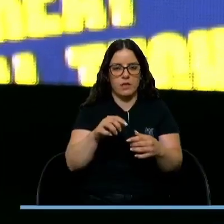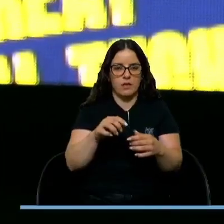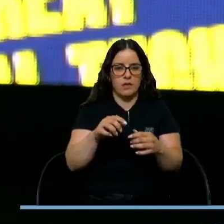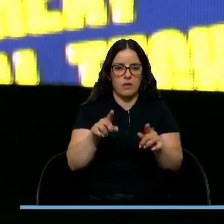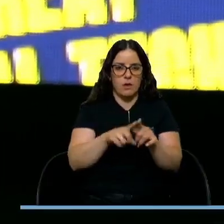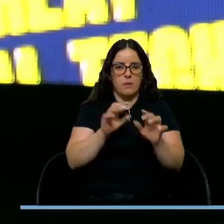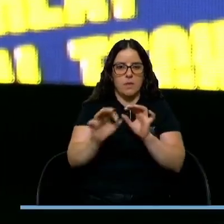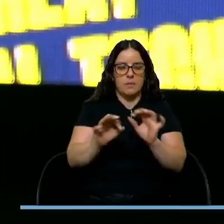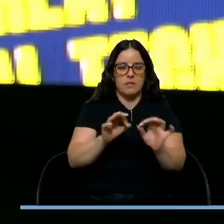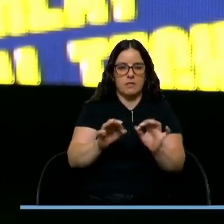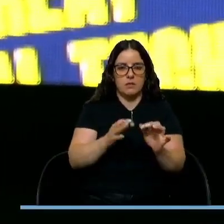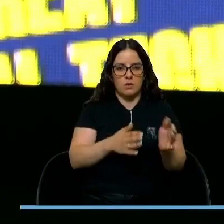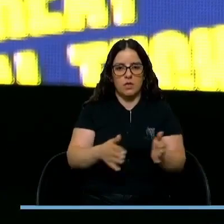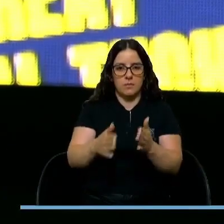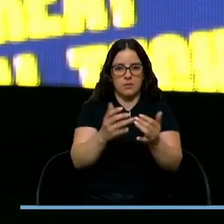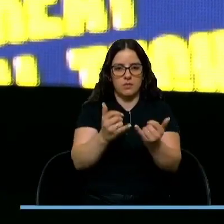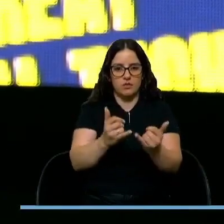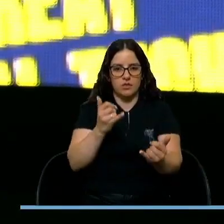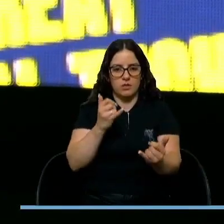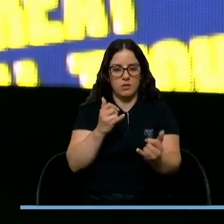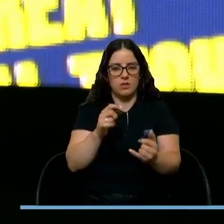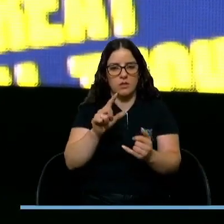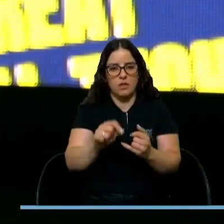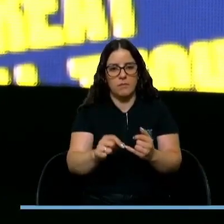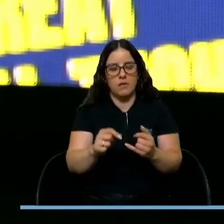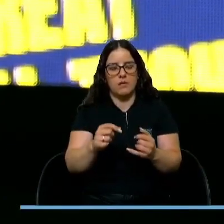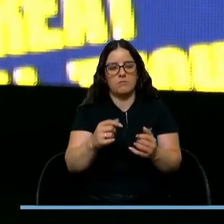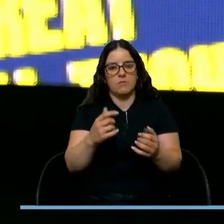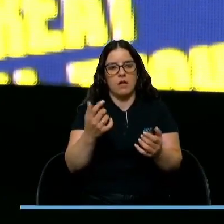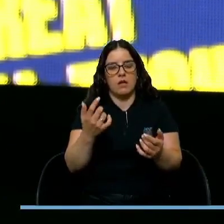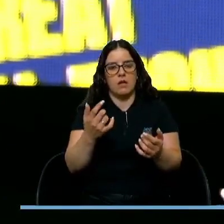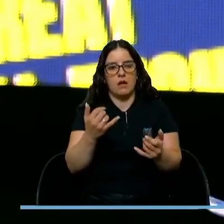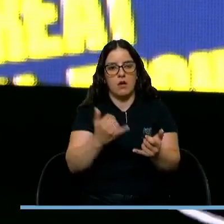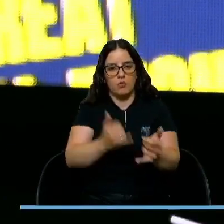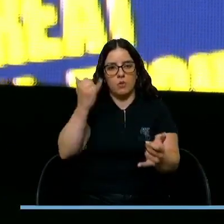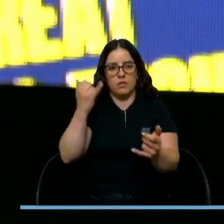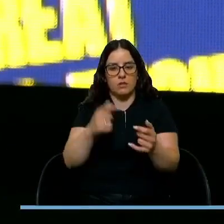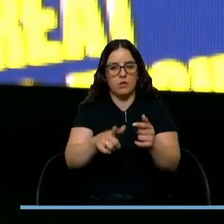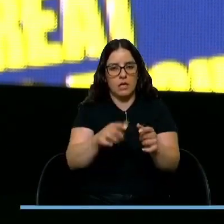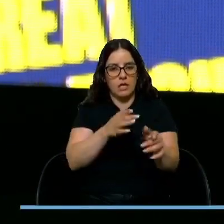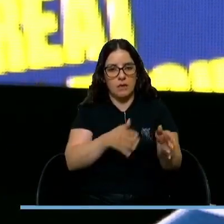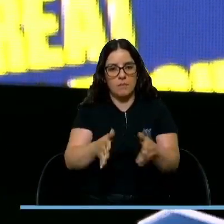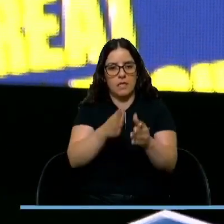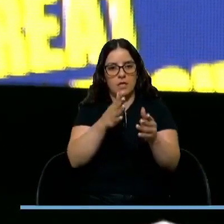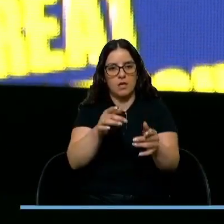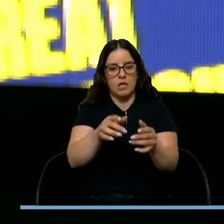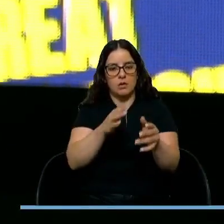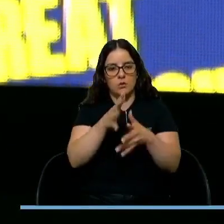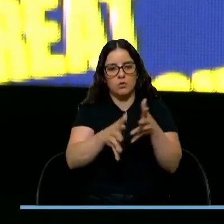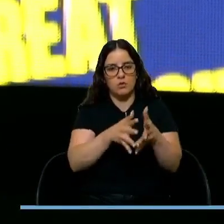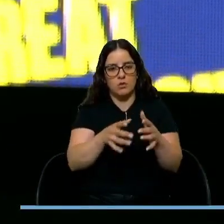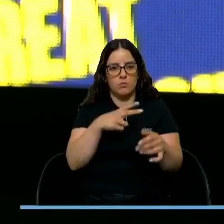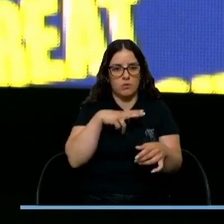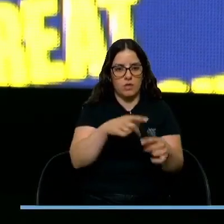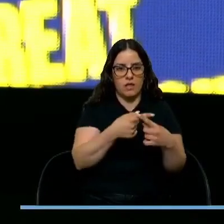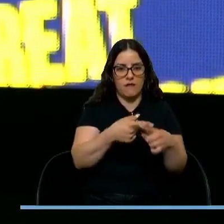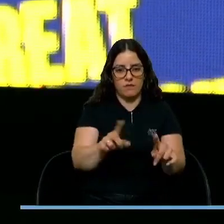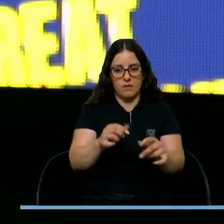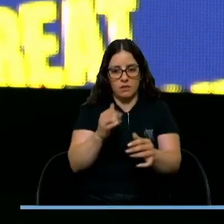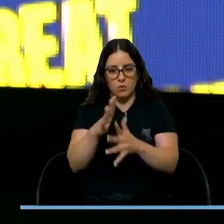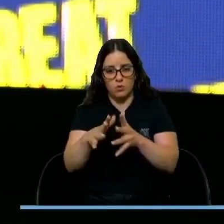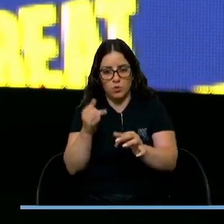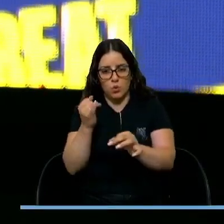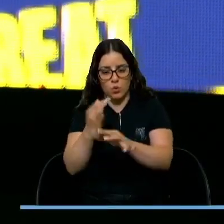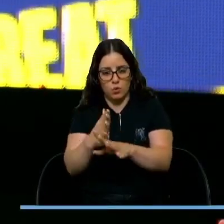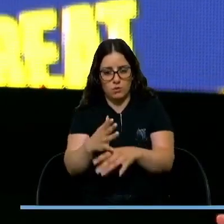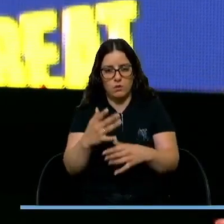that is happening in Portugal now is preparing digitalization, and also in industries, and the